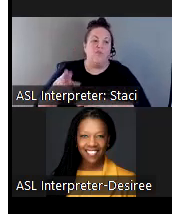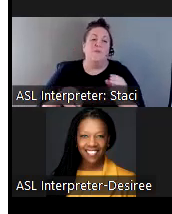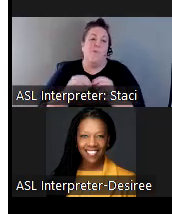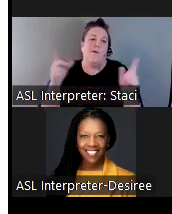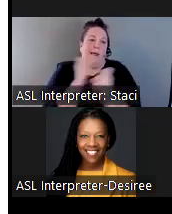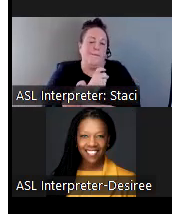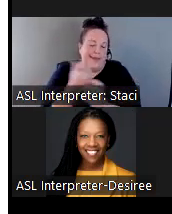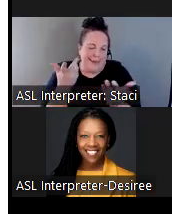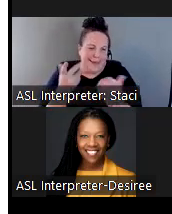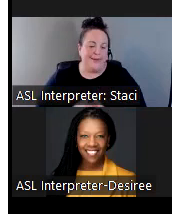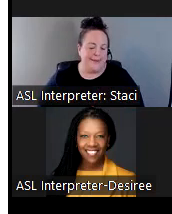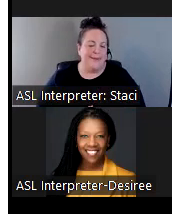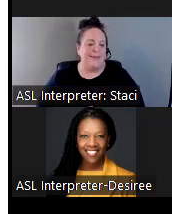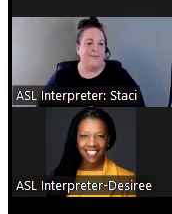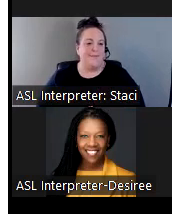complex.